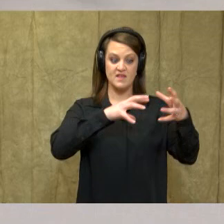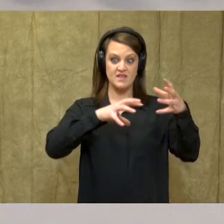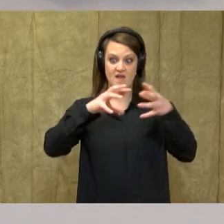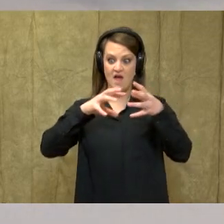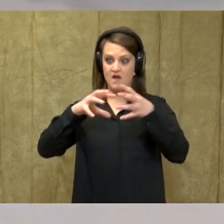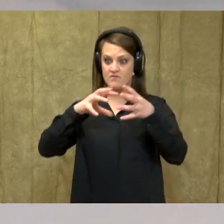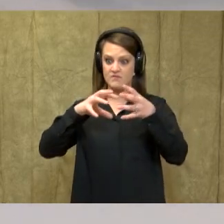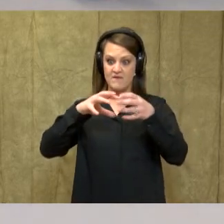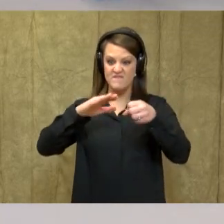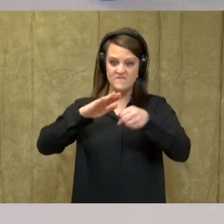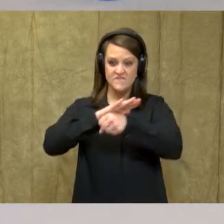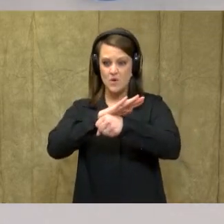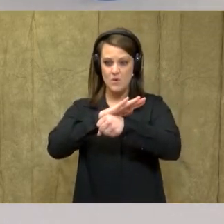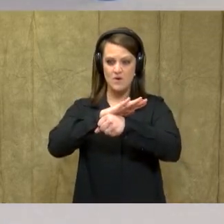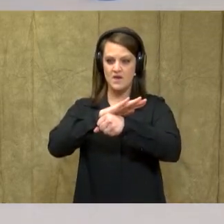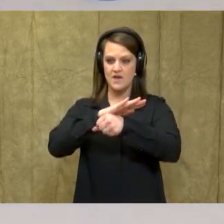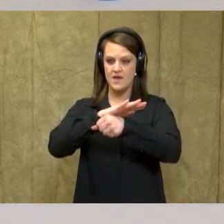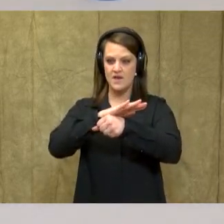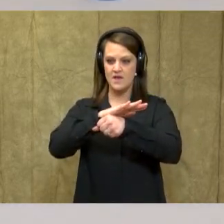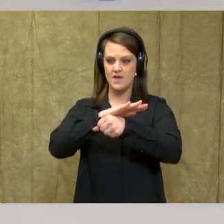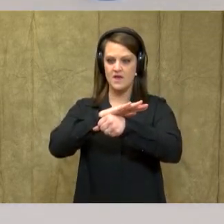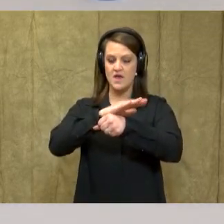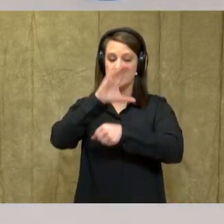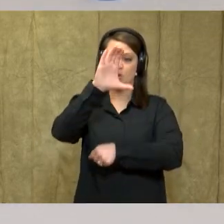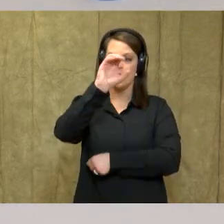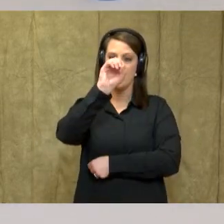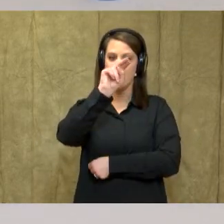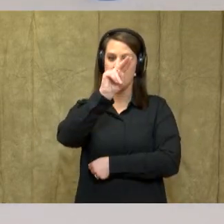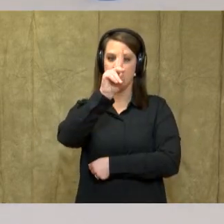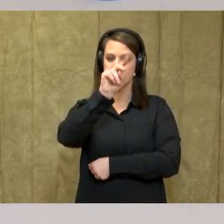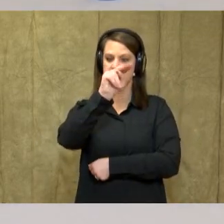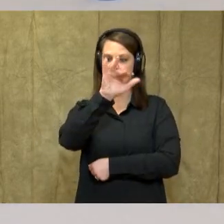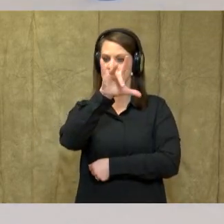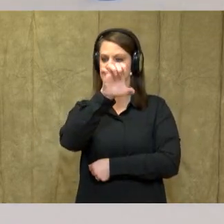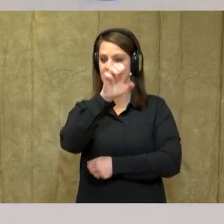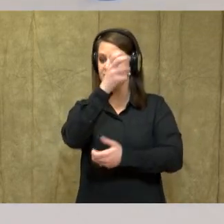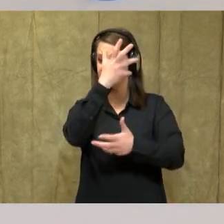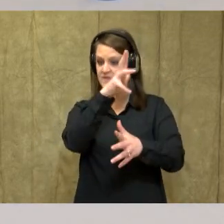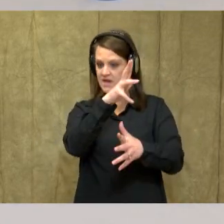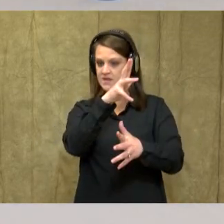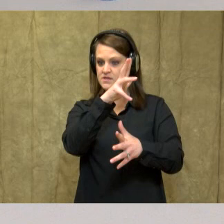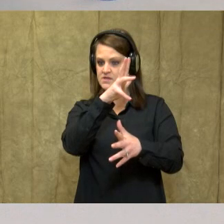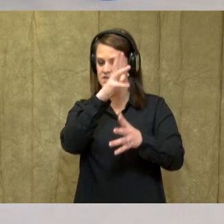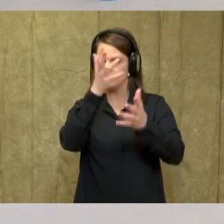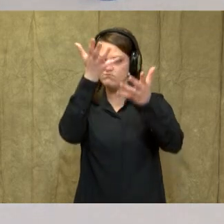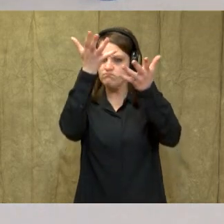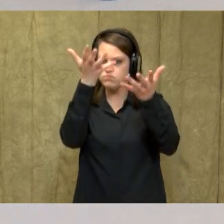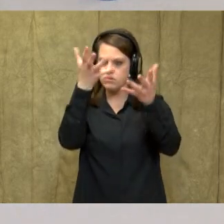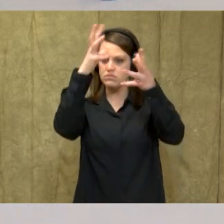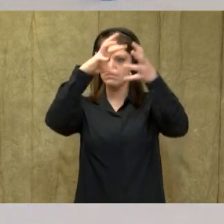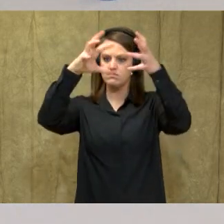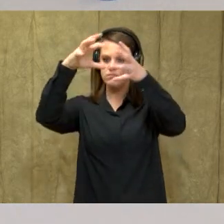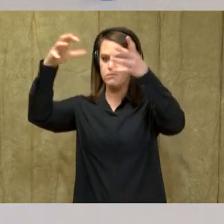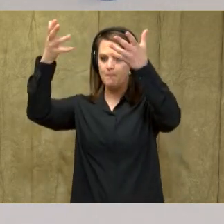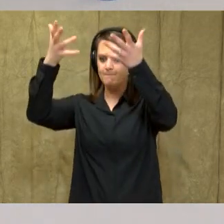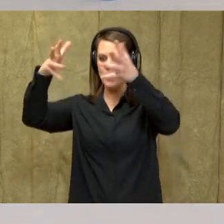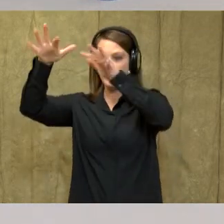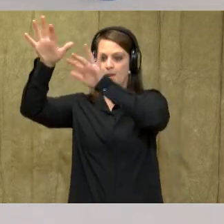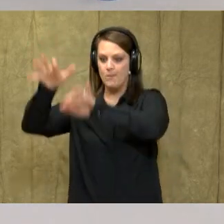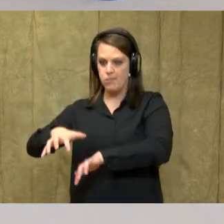full, after it condensates together, it's heavy and it precipitates,